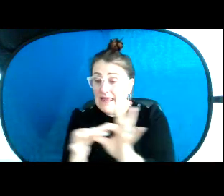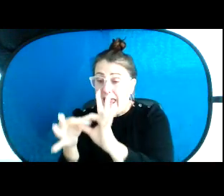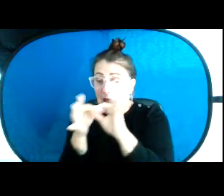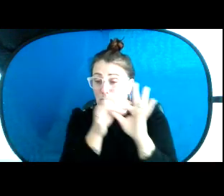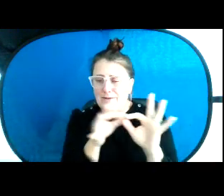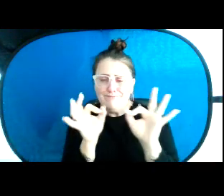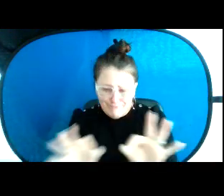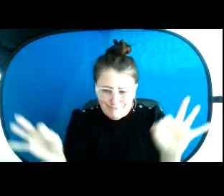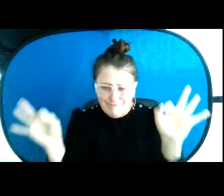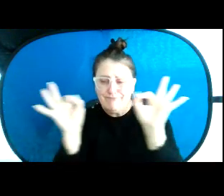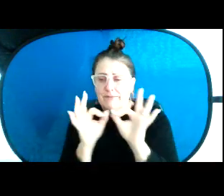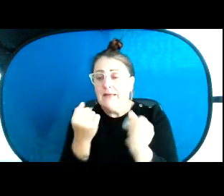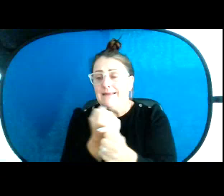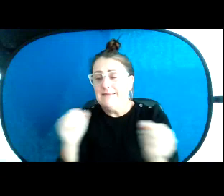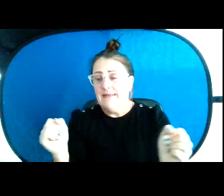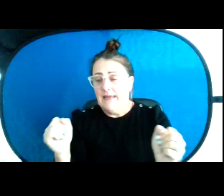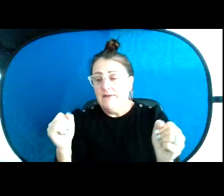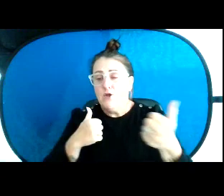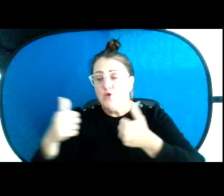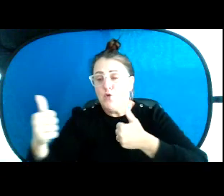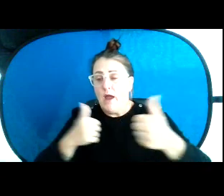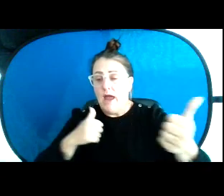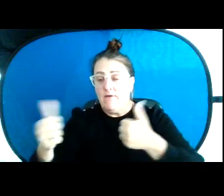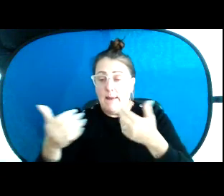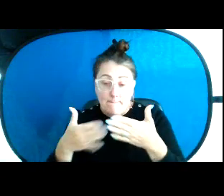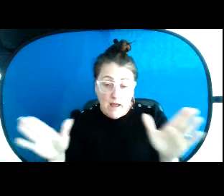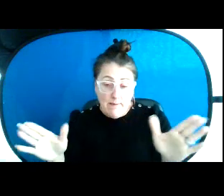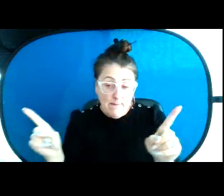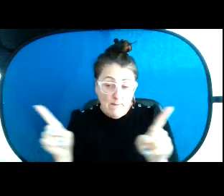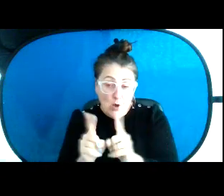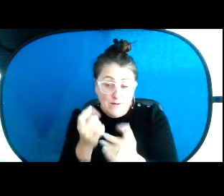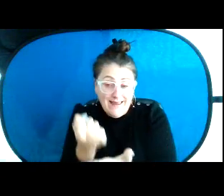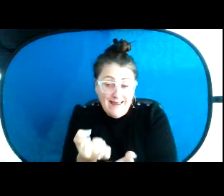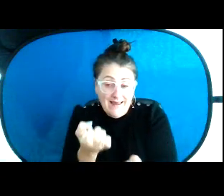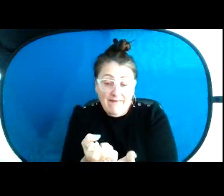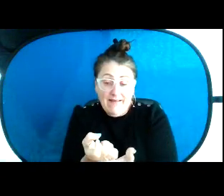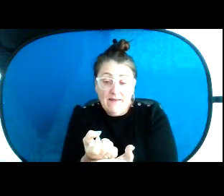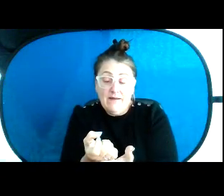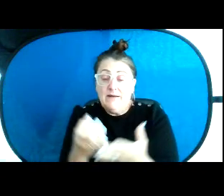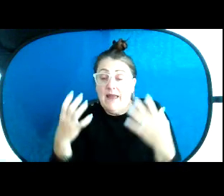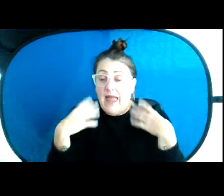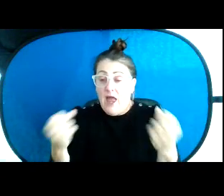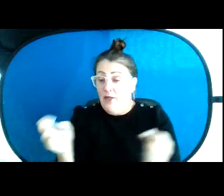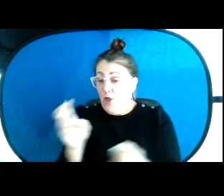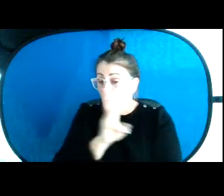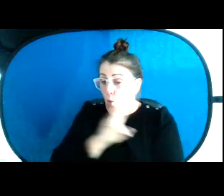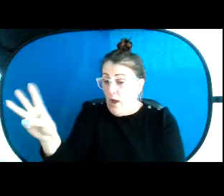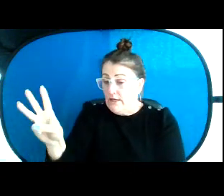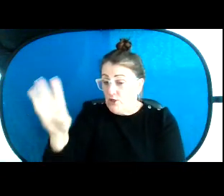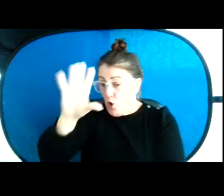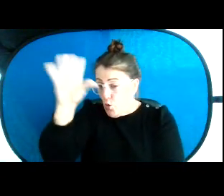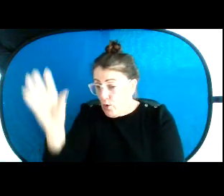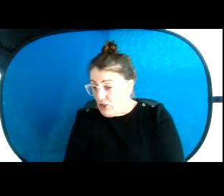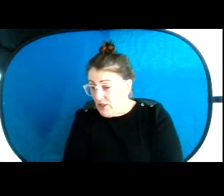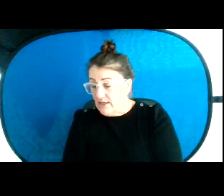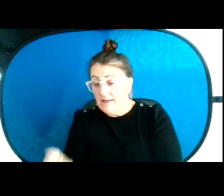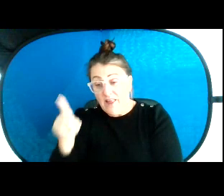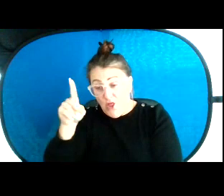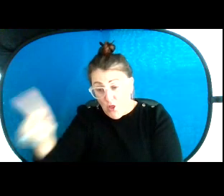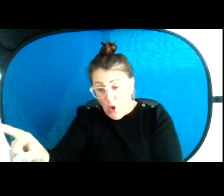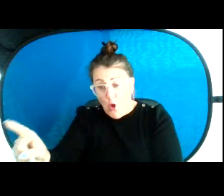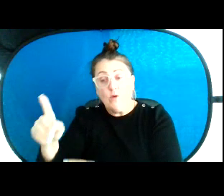only for safety of the traveling public, but also for the economic health of the Western region, as those interstate